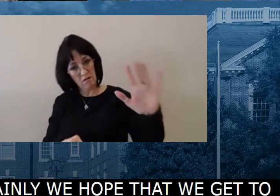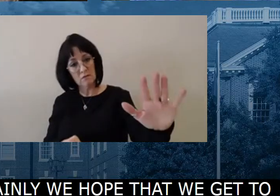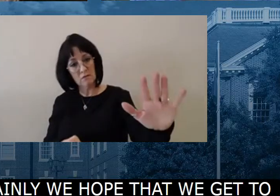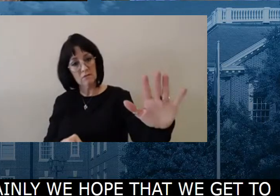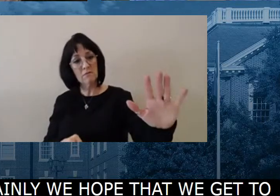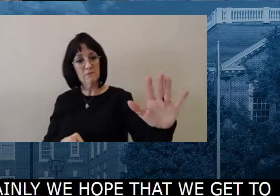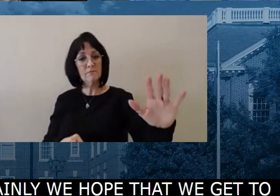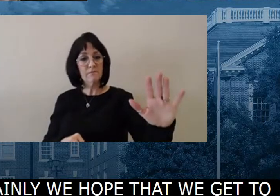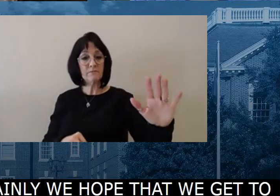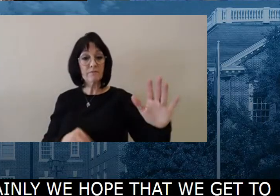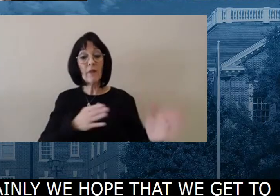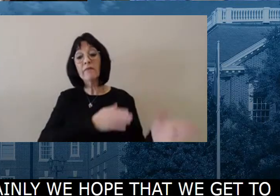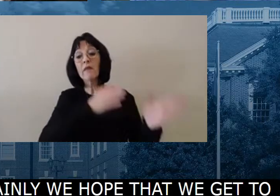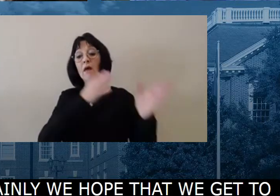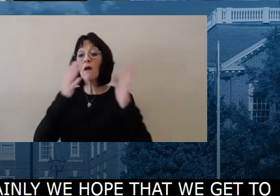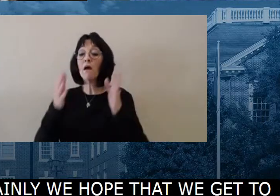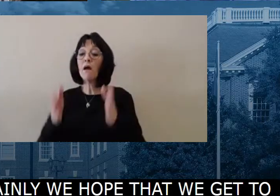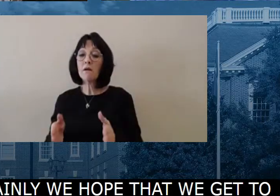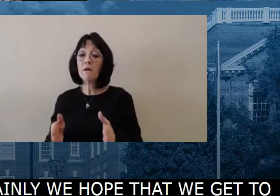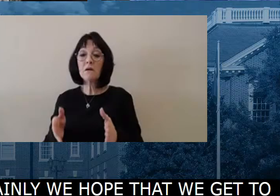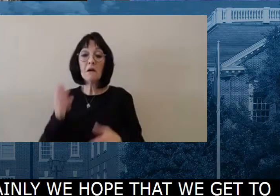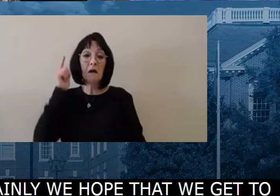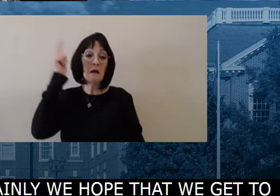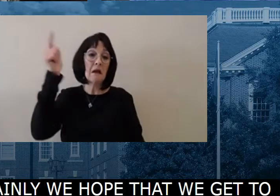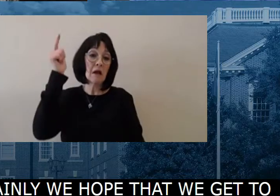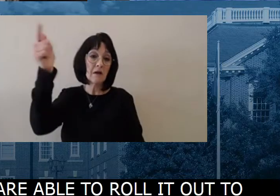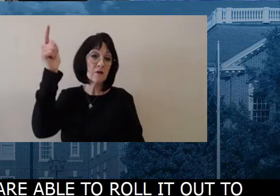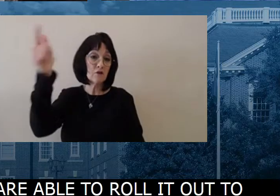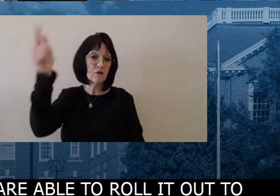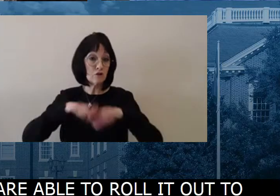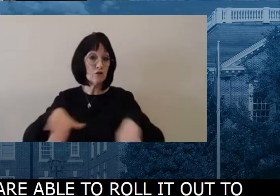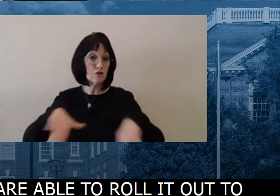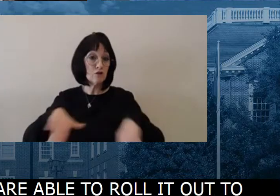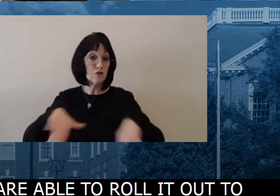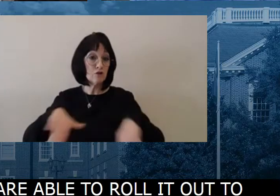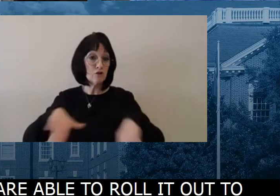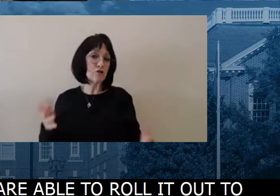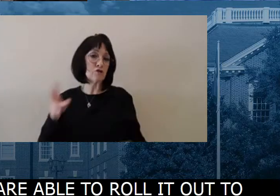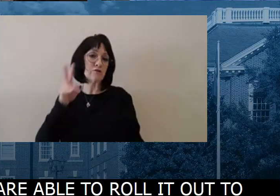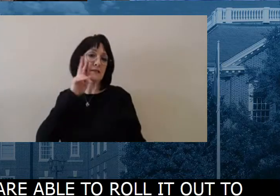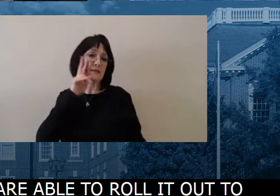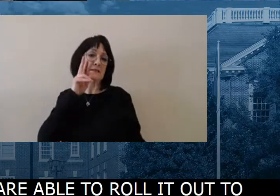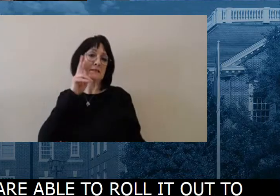to children, and then we'll tackle our younger ones.